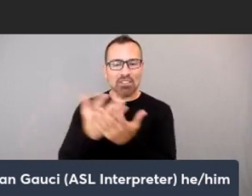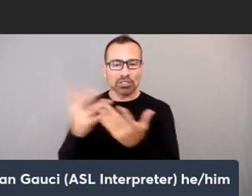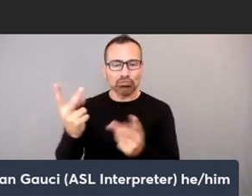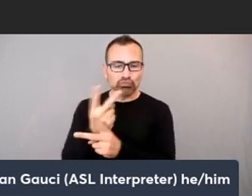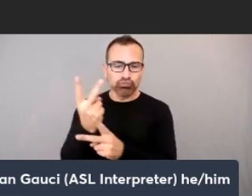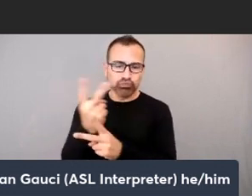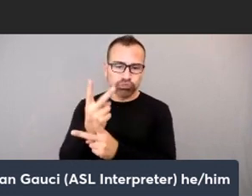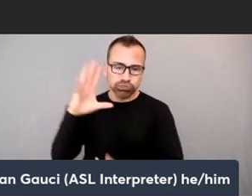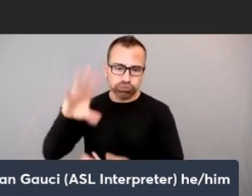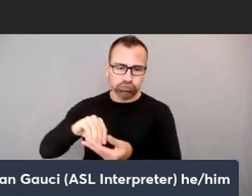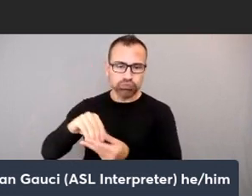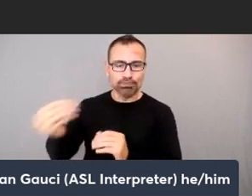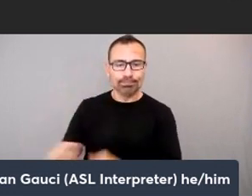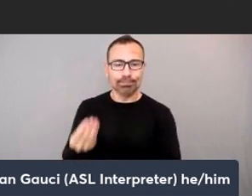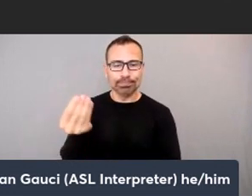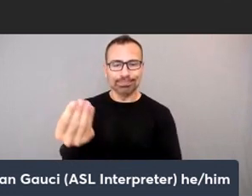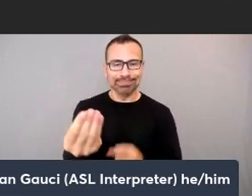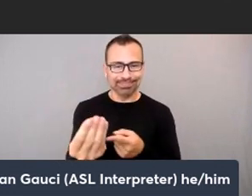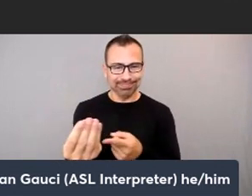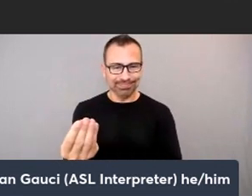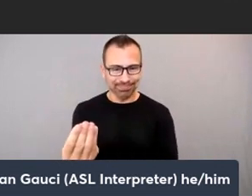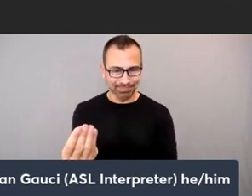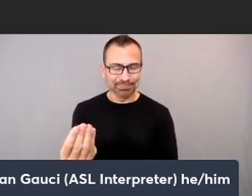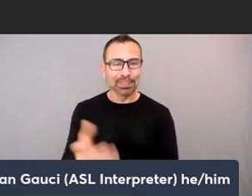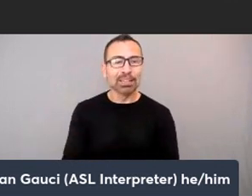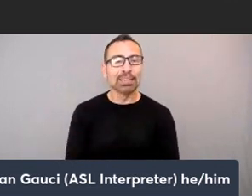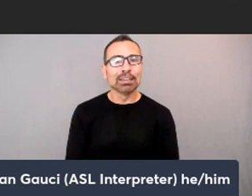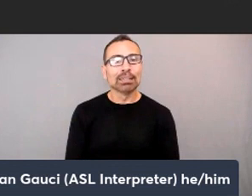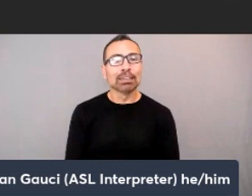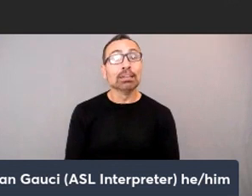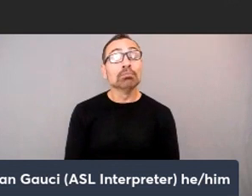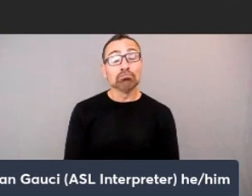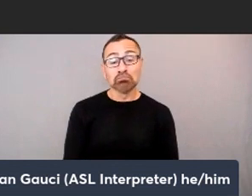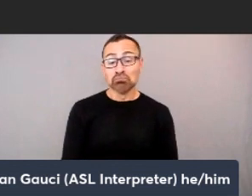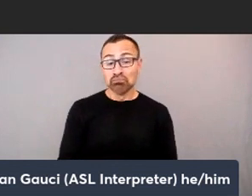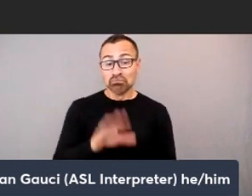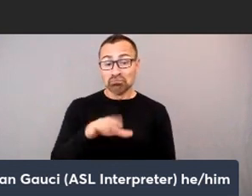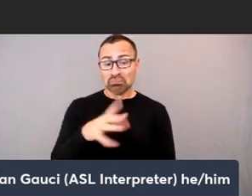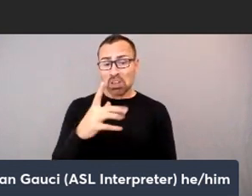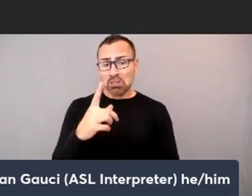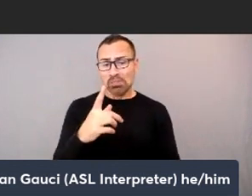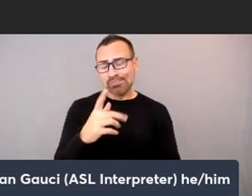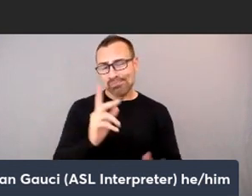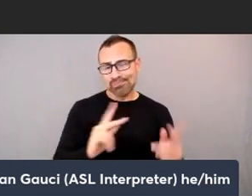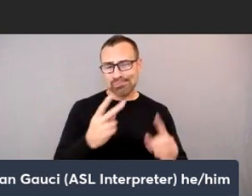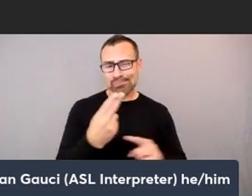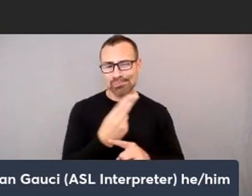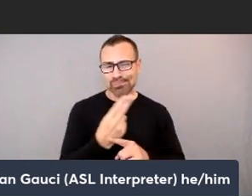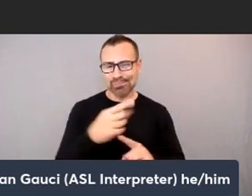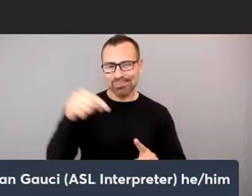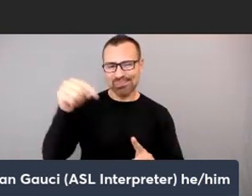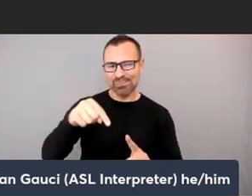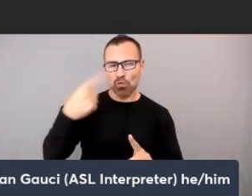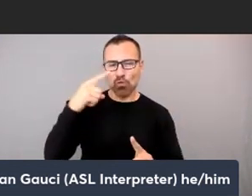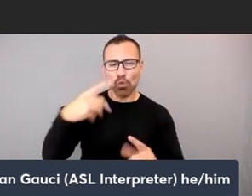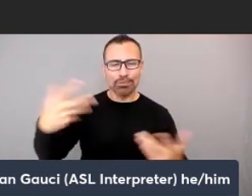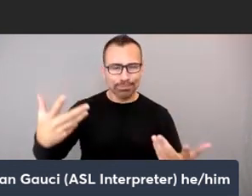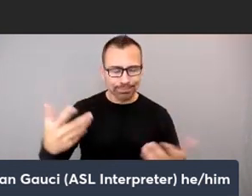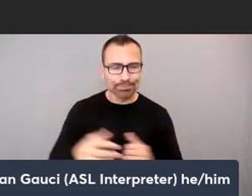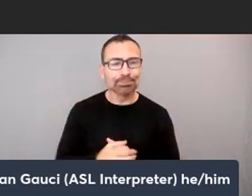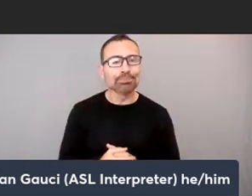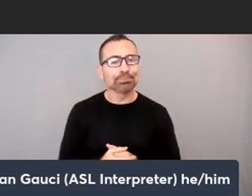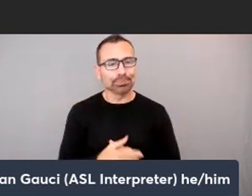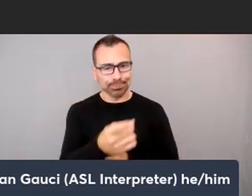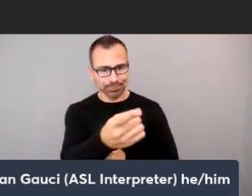experience. And just to give you an idea of some of the things people use simple email service for,